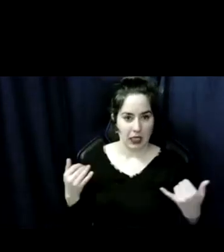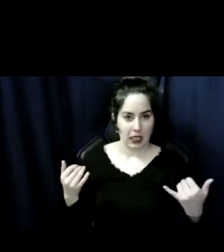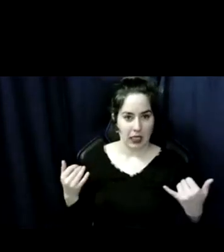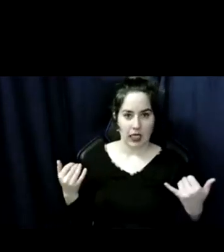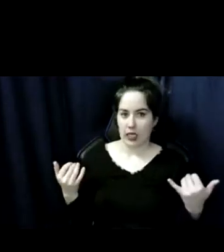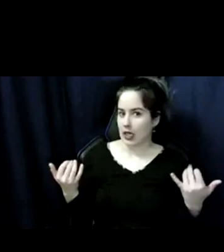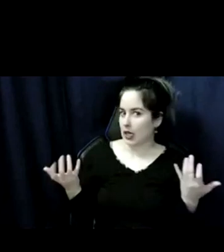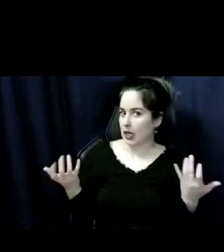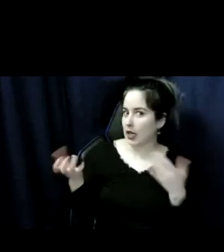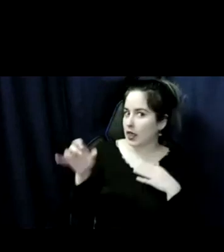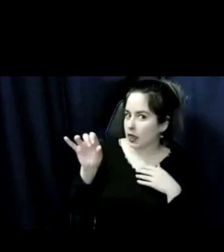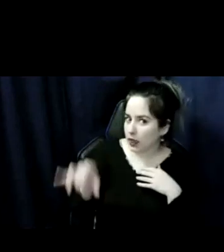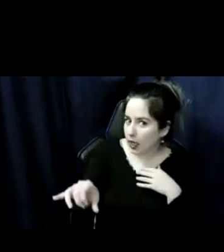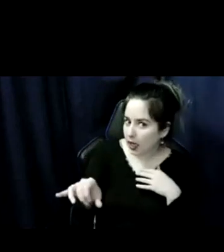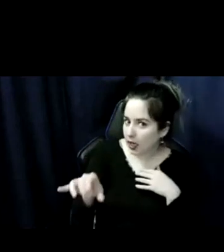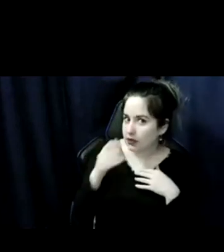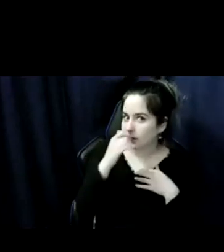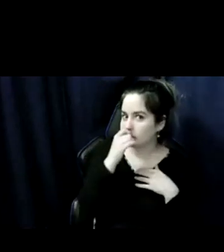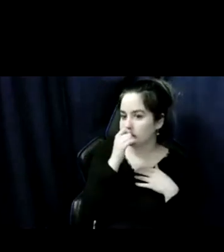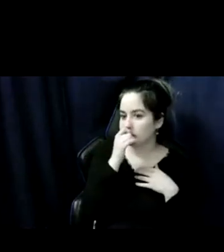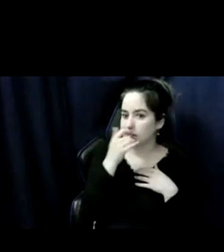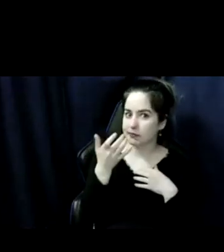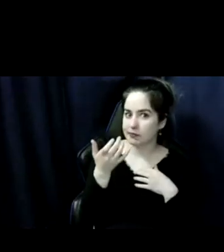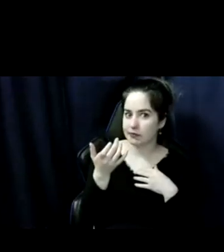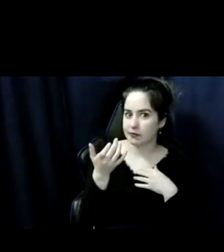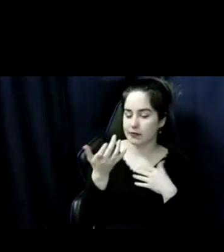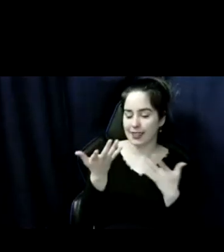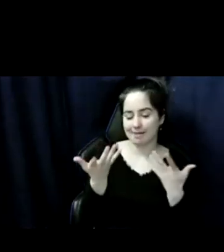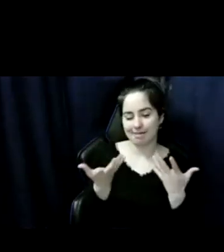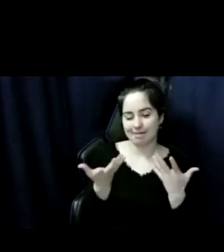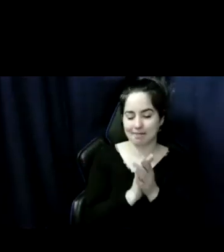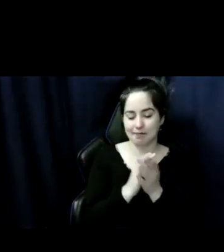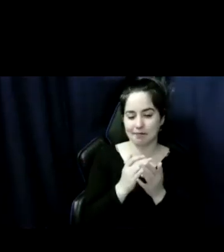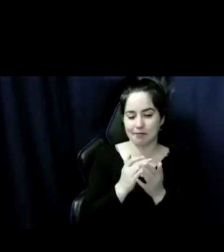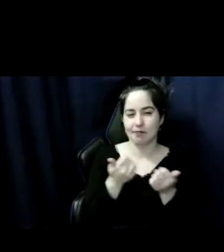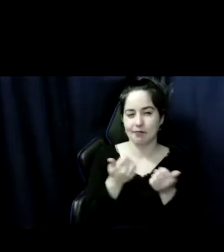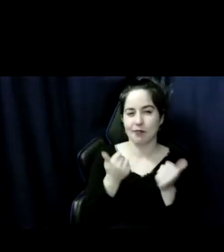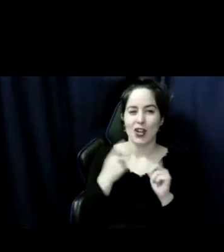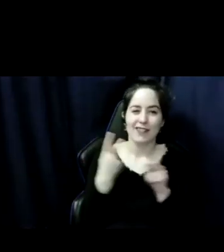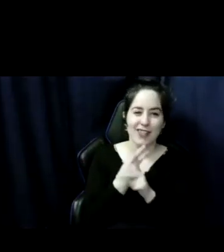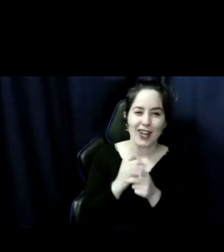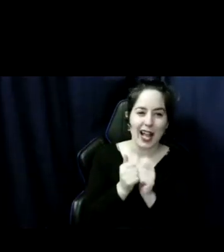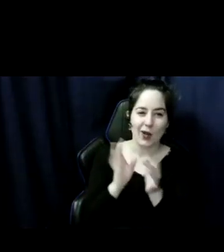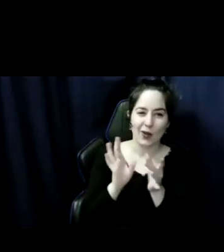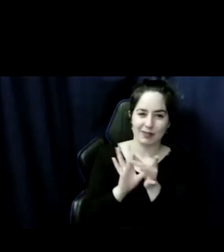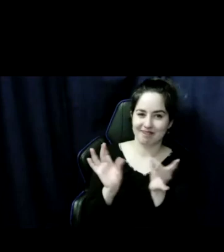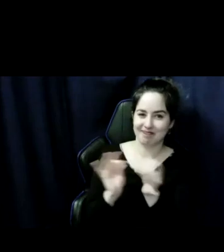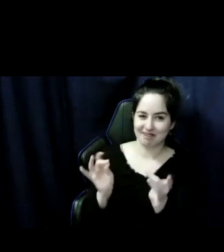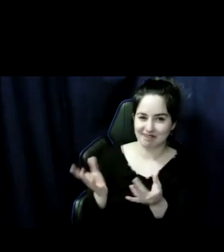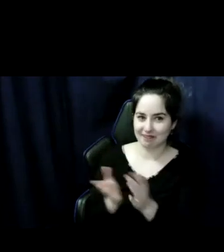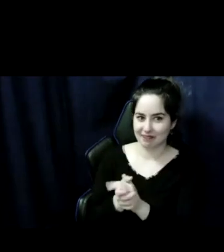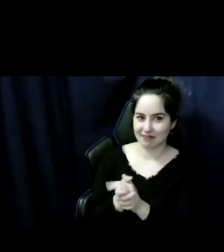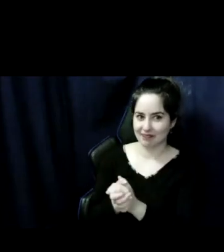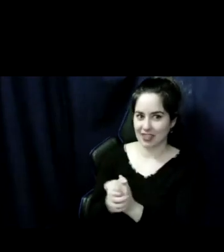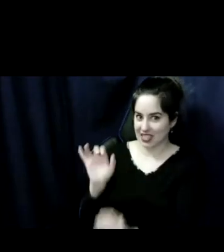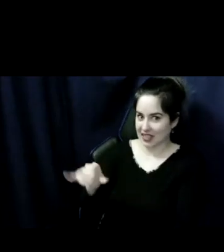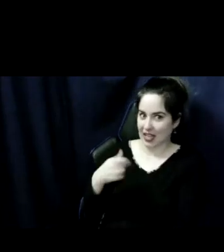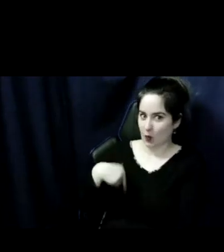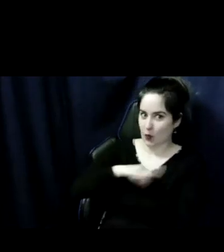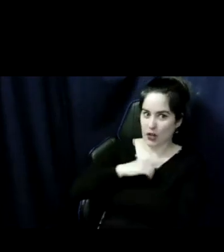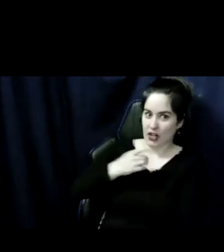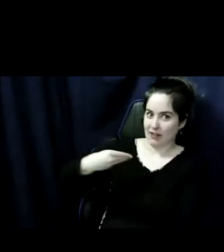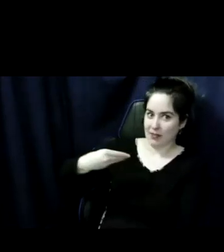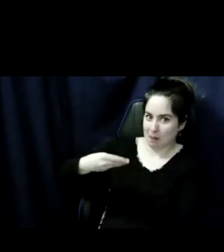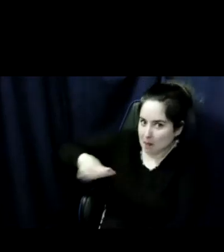still something that we're going to have to, I'm trying to figure out how to say this. I guess what I'm trying to say is that, is it something that we're going to have to pay for?